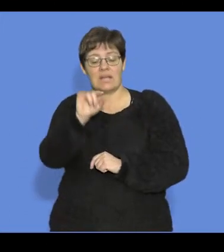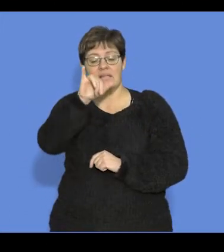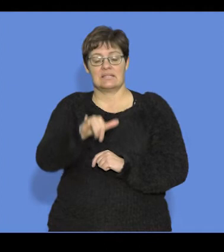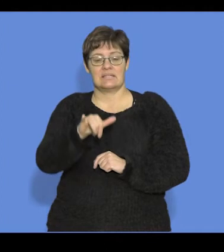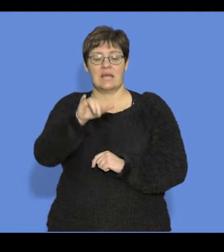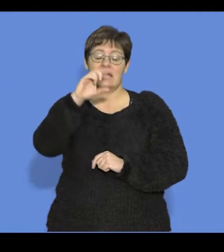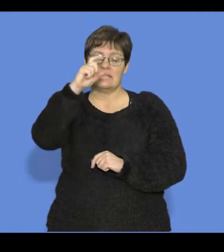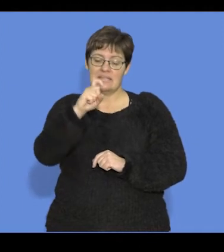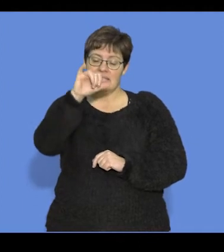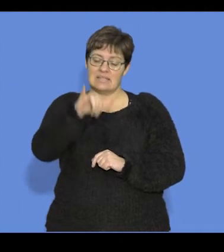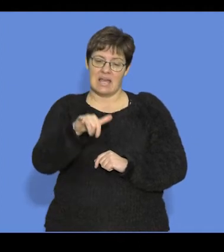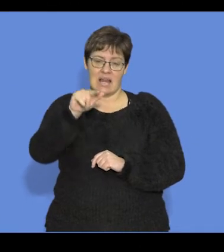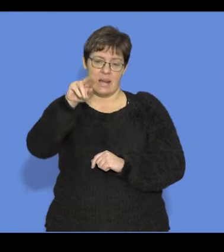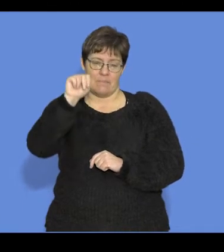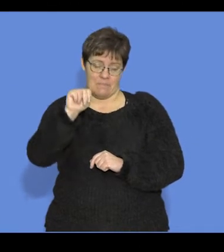vessels.